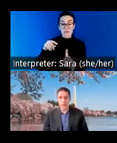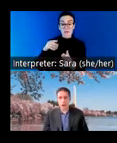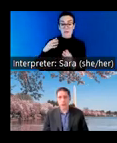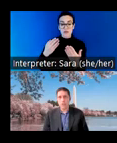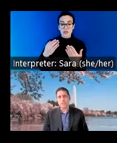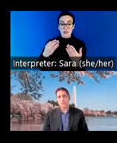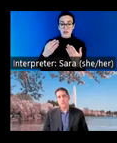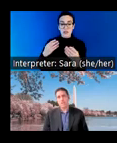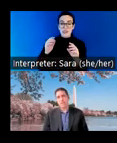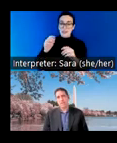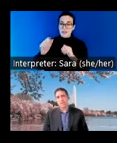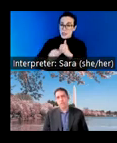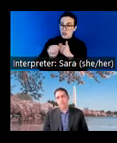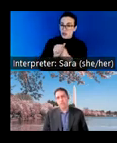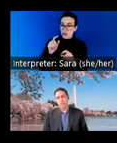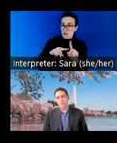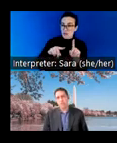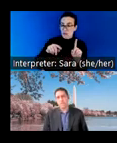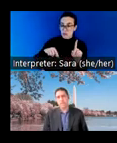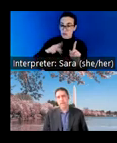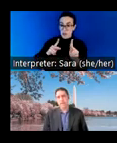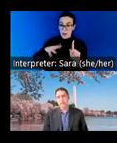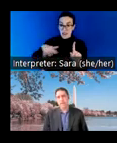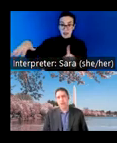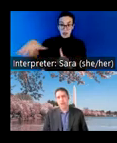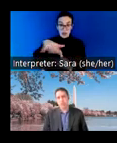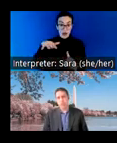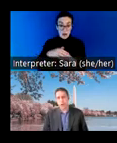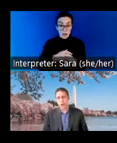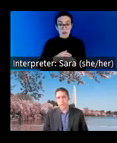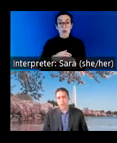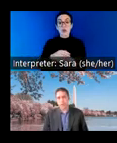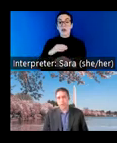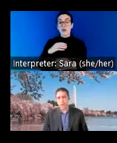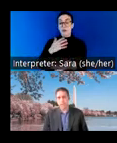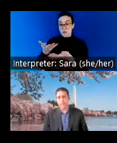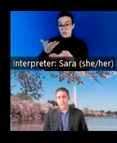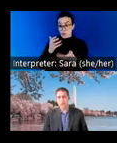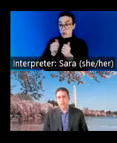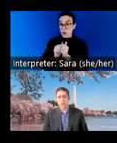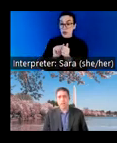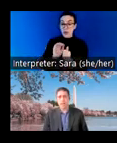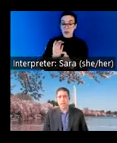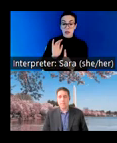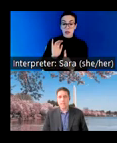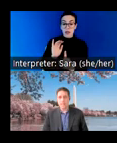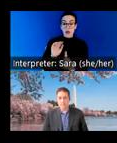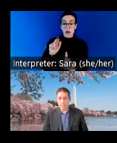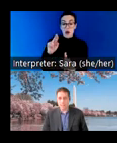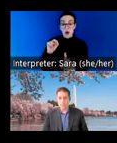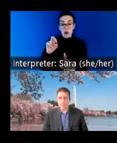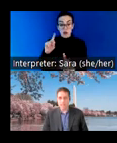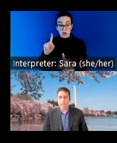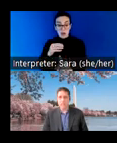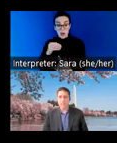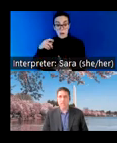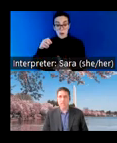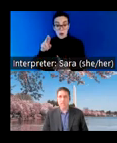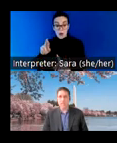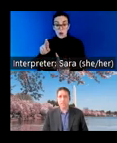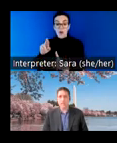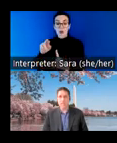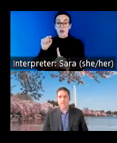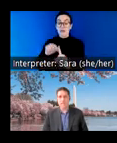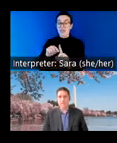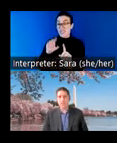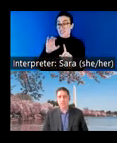litigated with our partners, the Lawyers Committee and the law firm of Arnold and Porter. This case has already made significant change